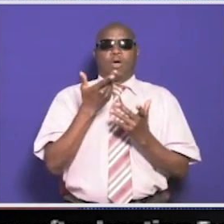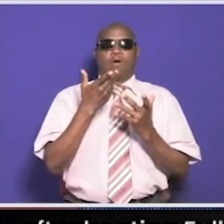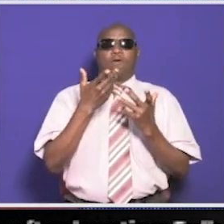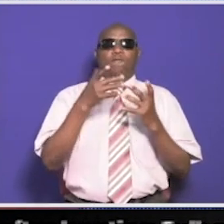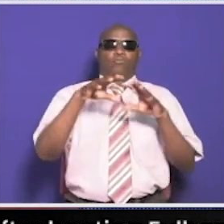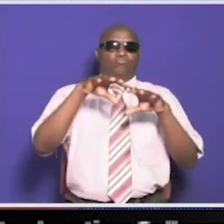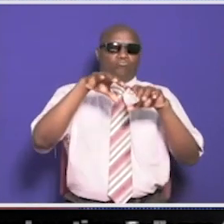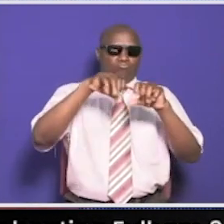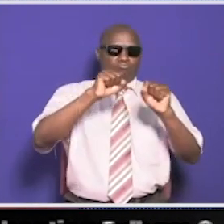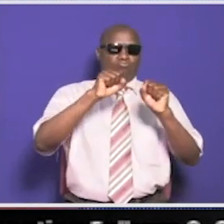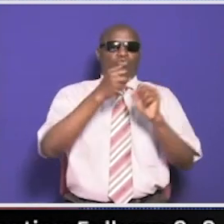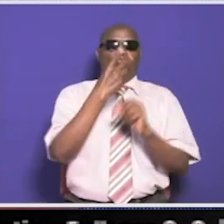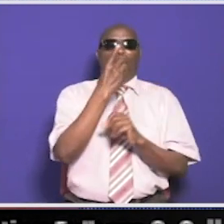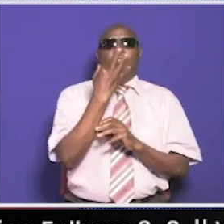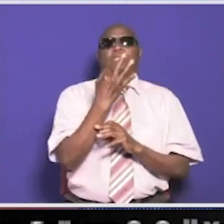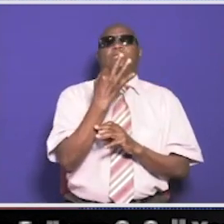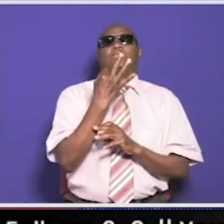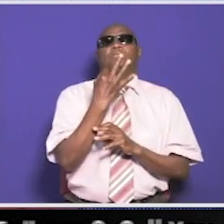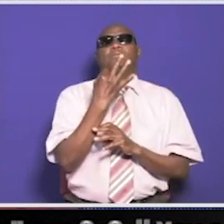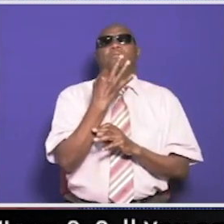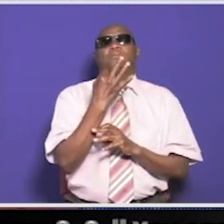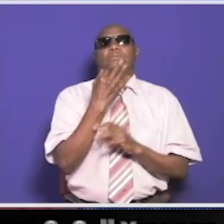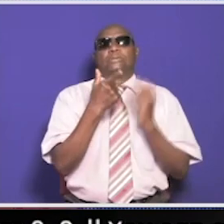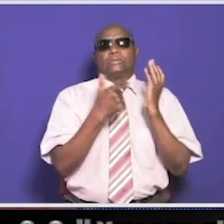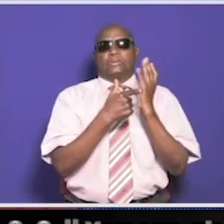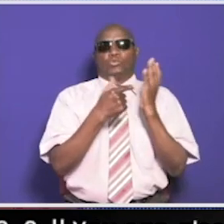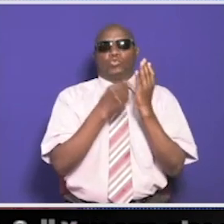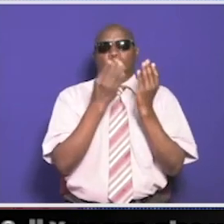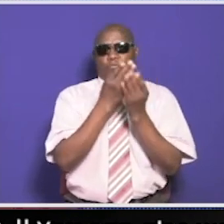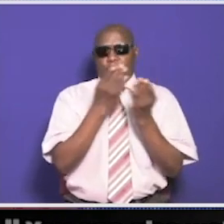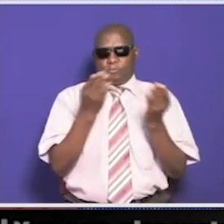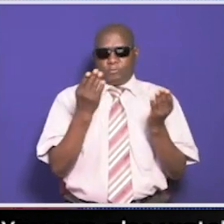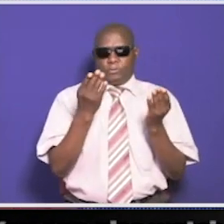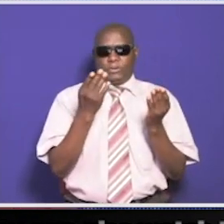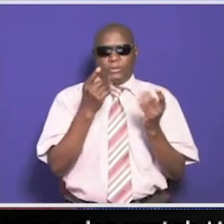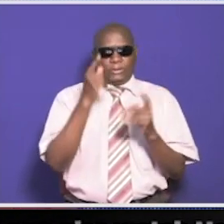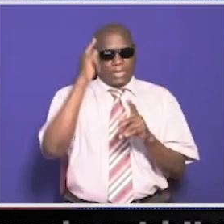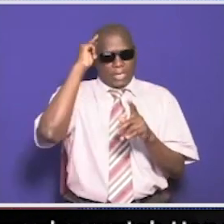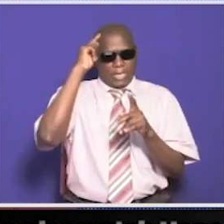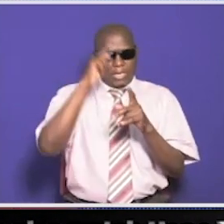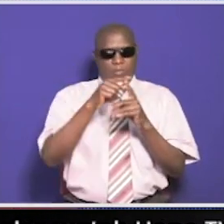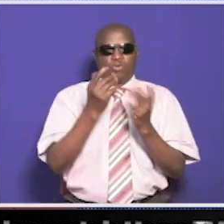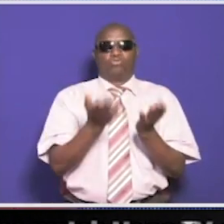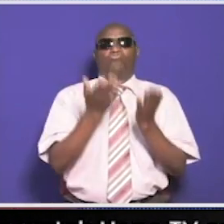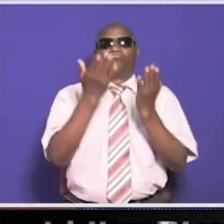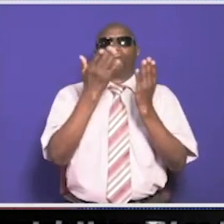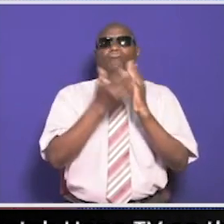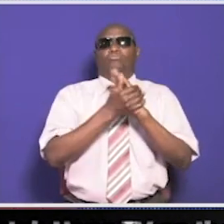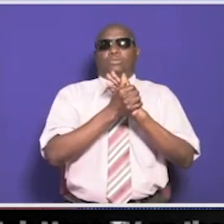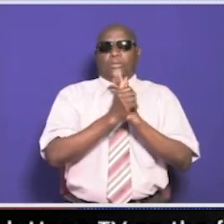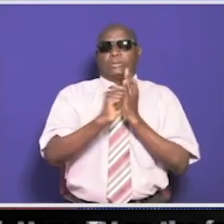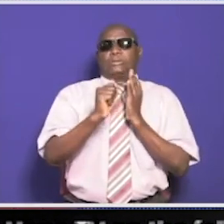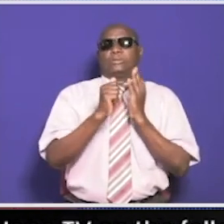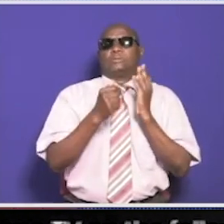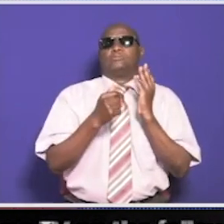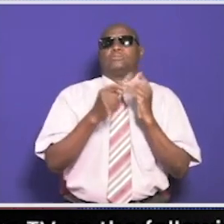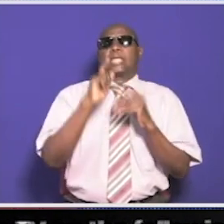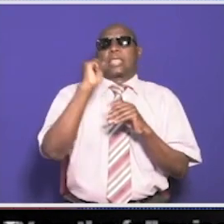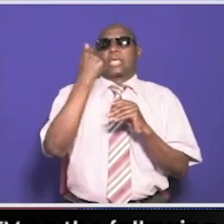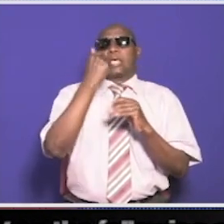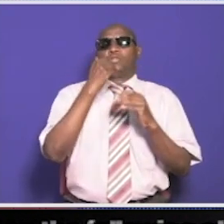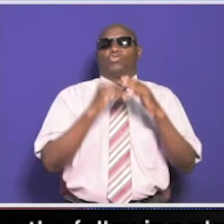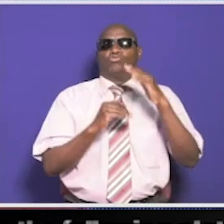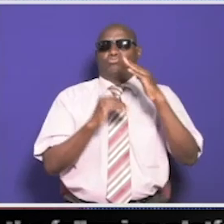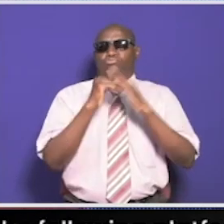of 23,000 digital devices for deployment purposes of digital skills, with the aim of having Kenyans acquire optimal levels